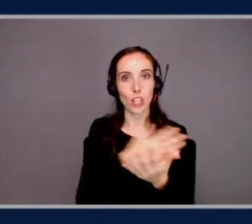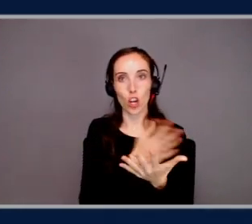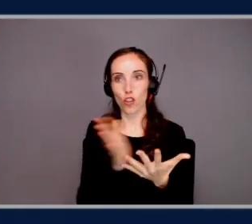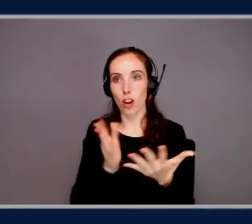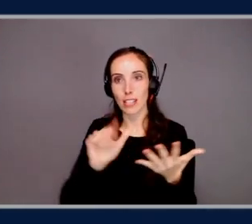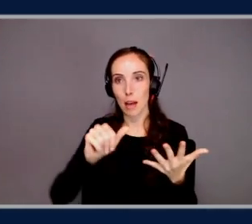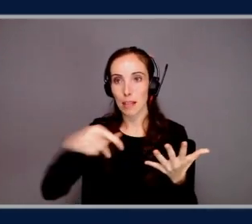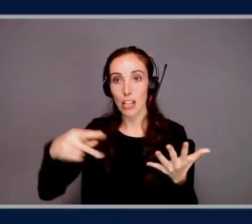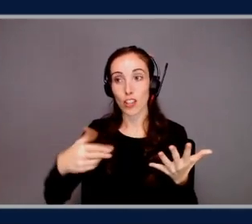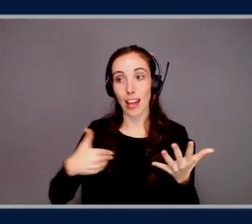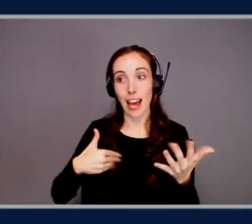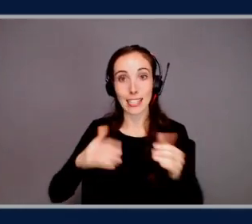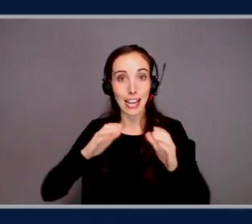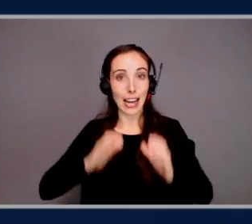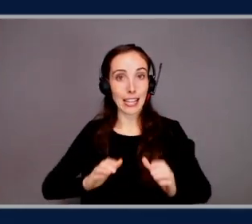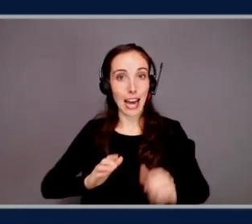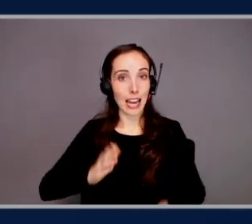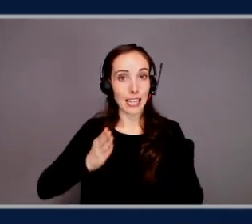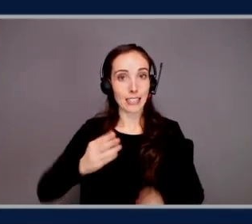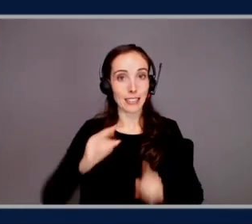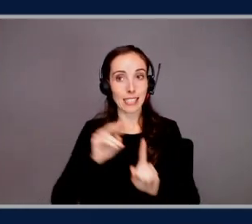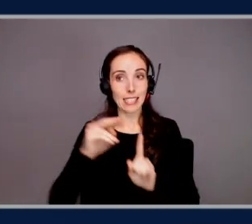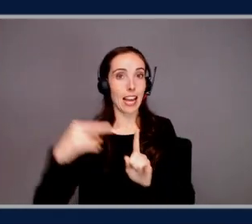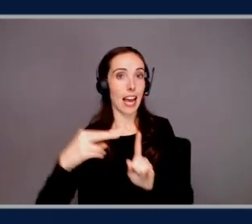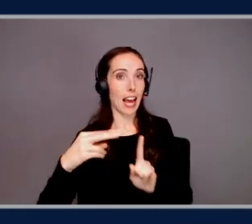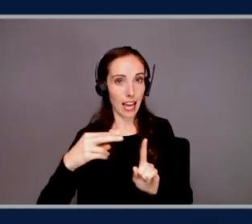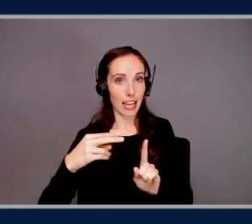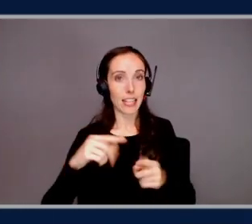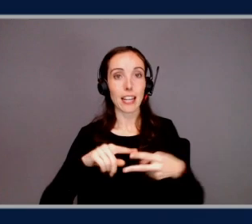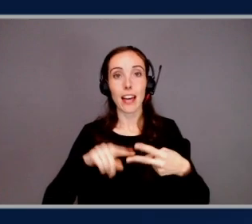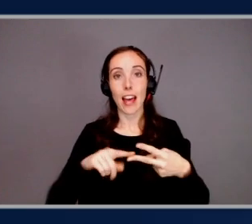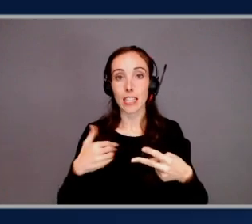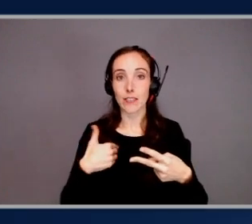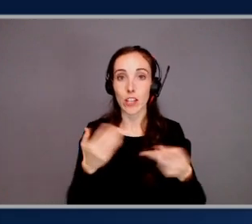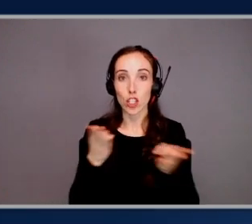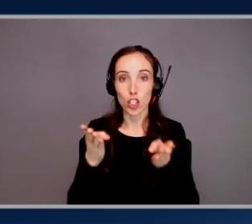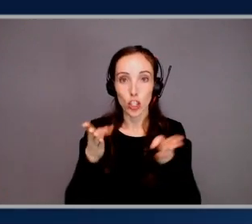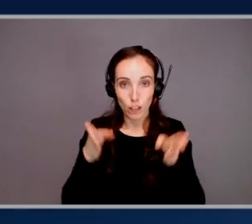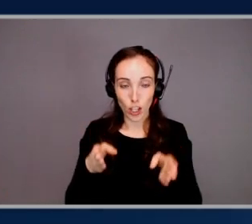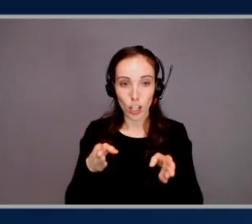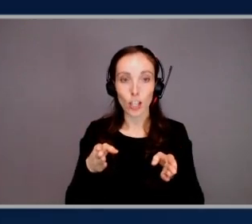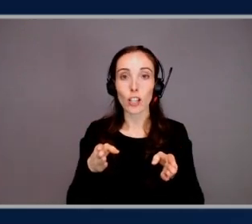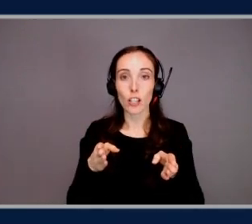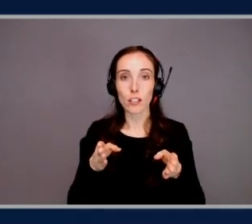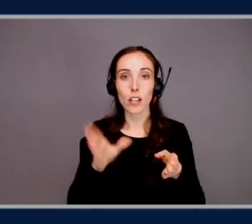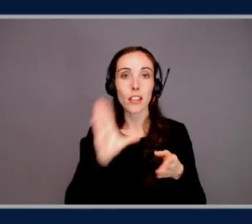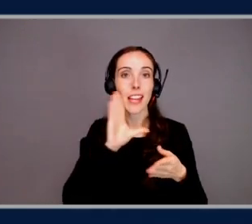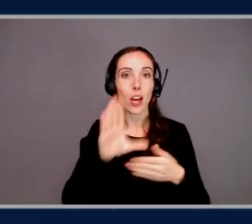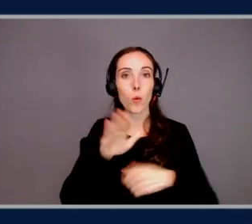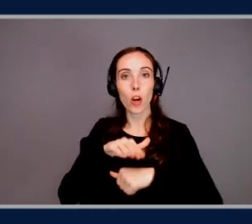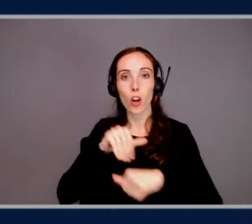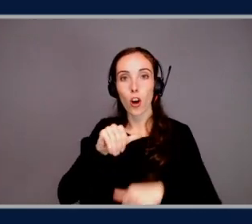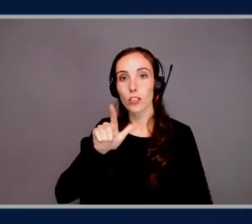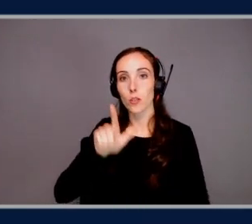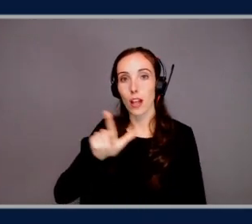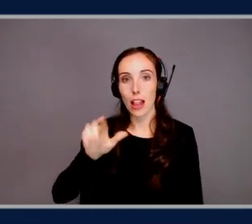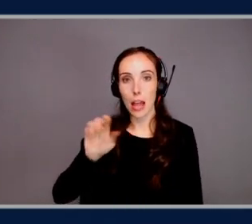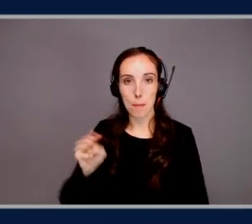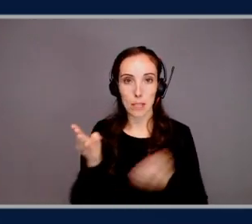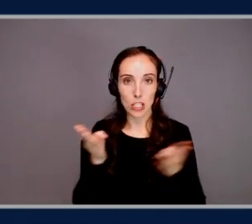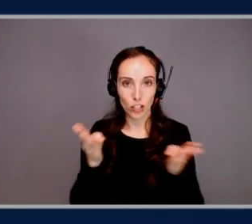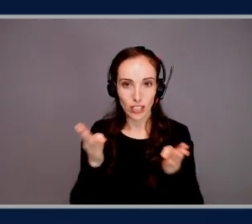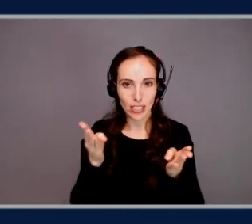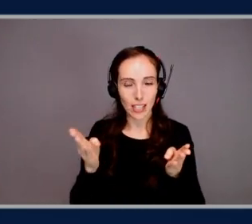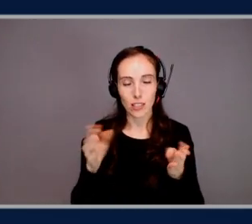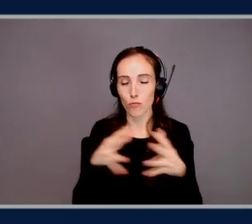client-side game client. It has a server which calls out to LLM services. There's clearly a